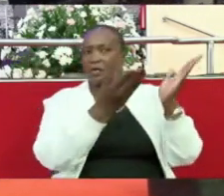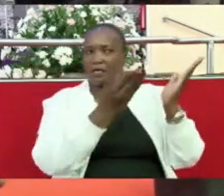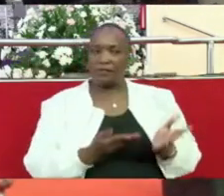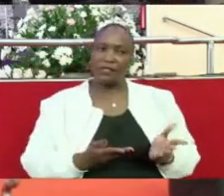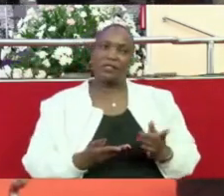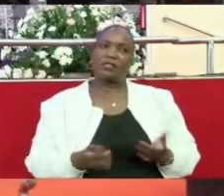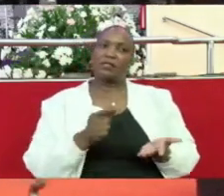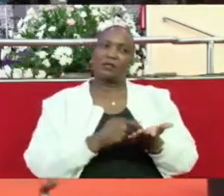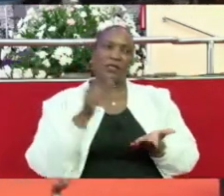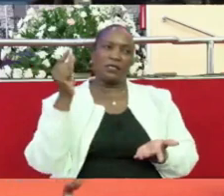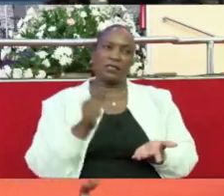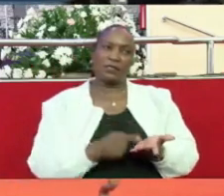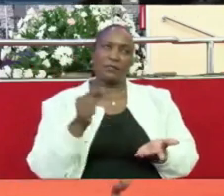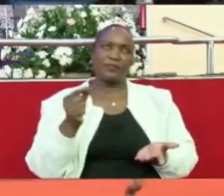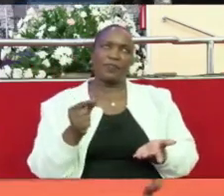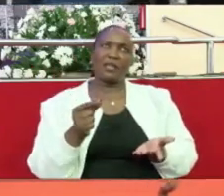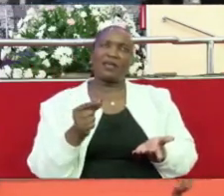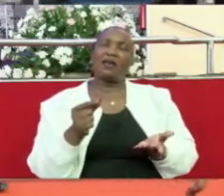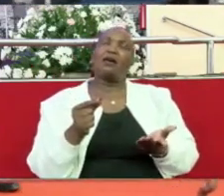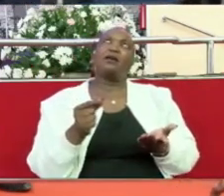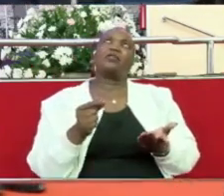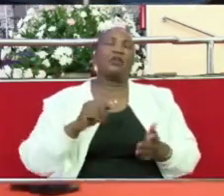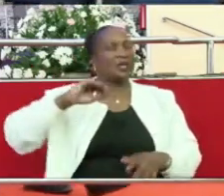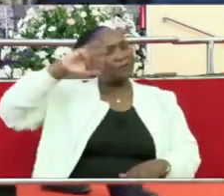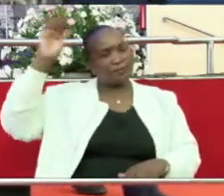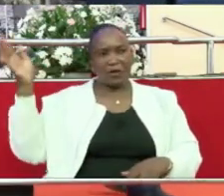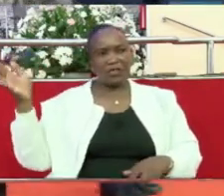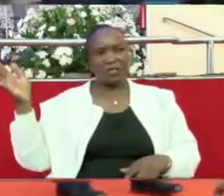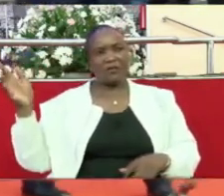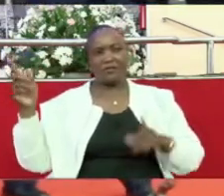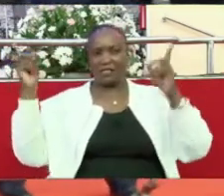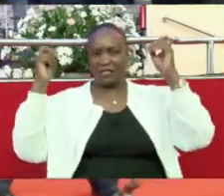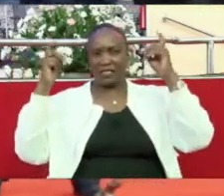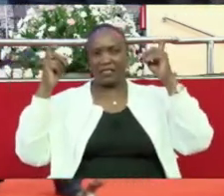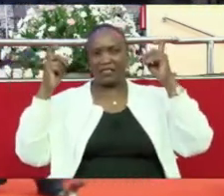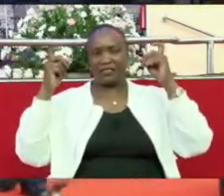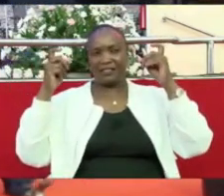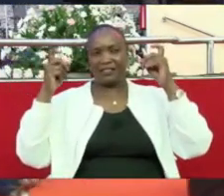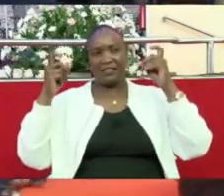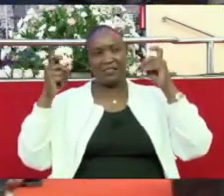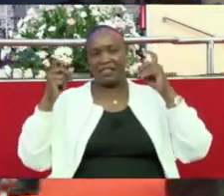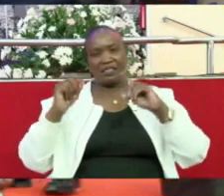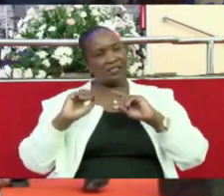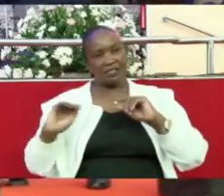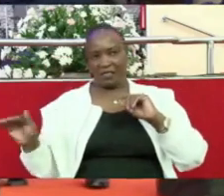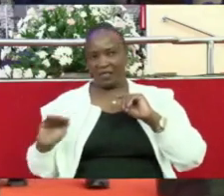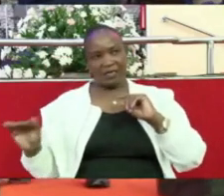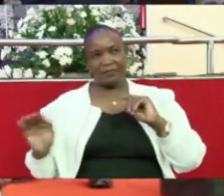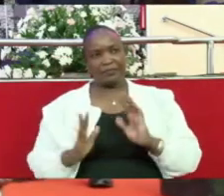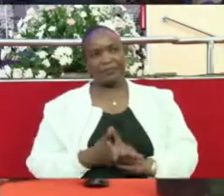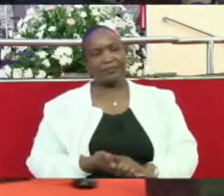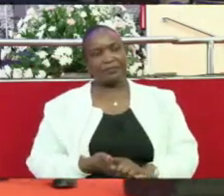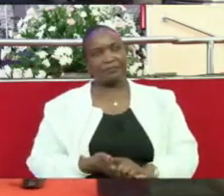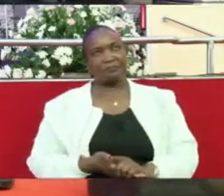of sin is no longer a mountain before you. tena mbele yako. And so for the many of us that keep falling